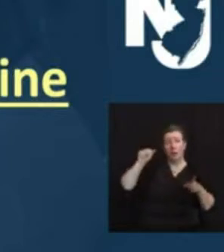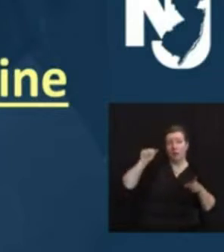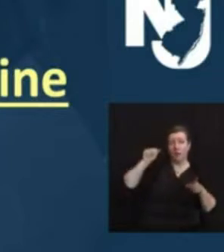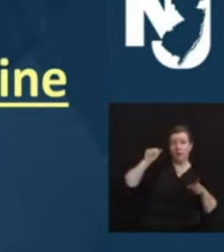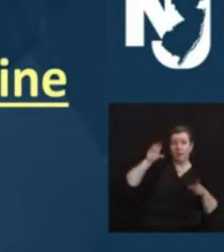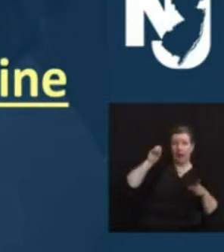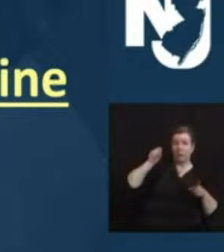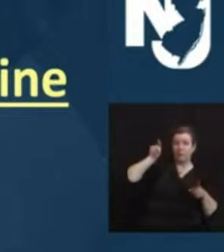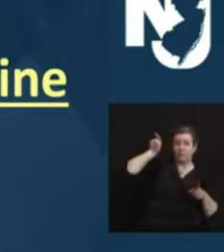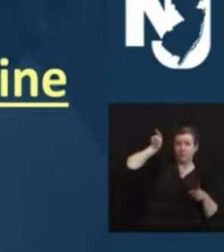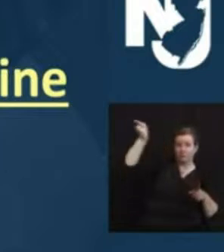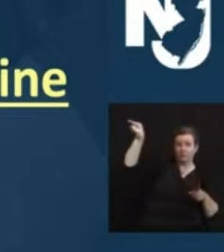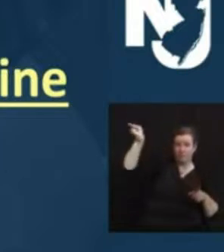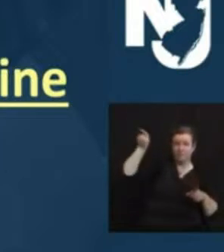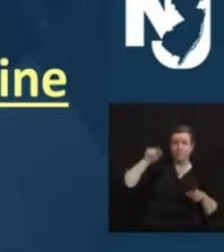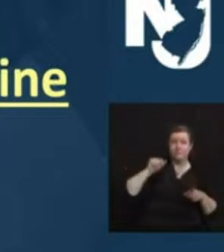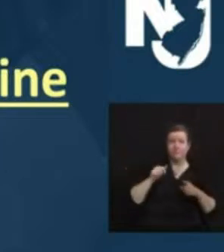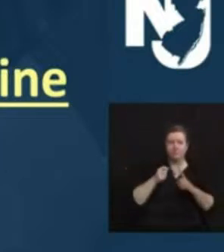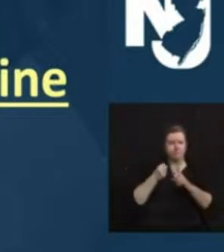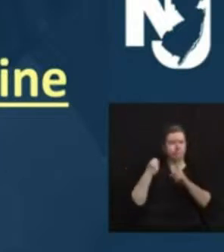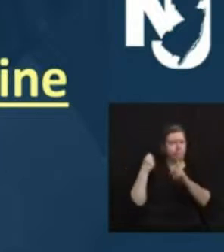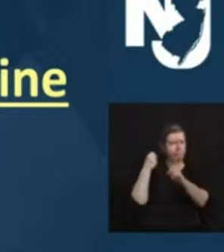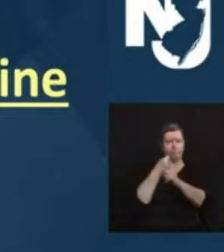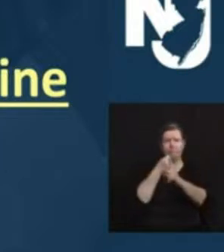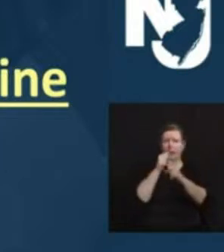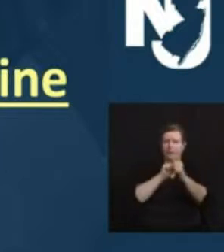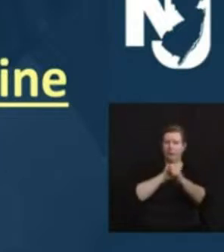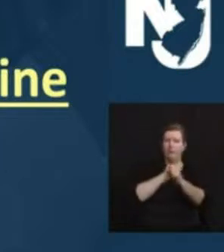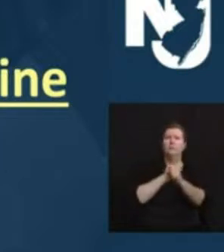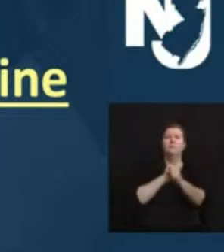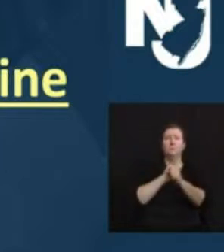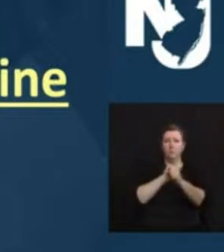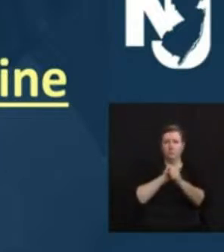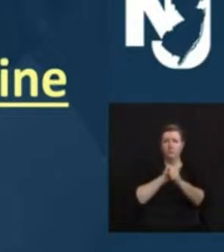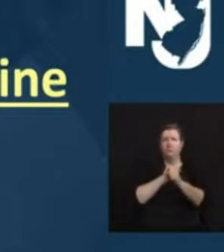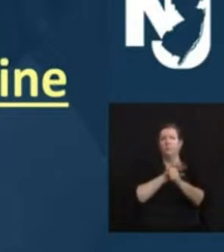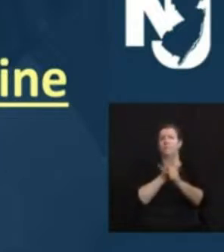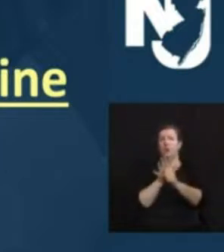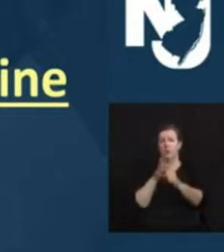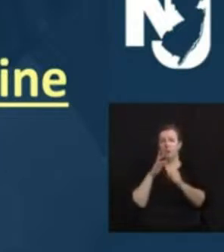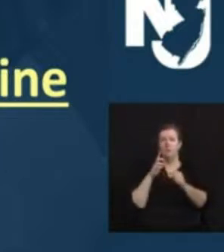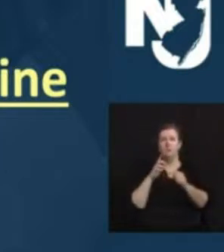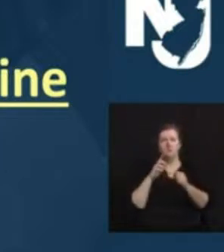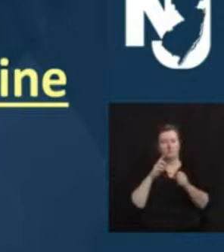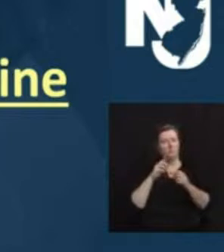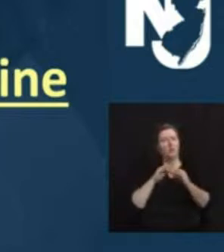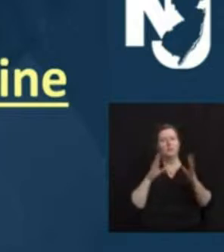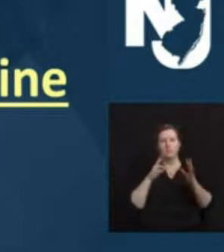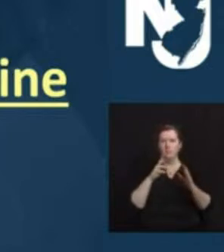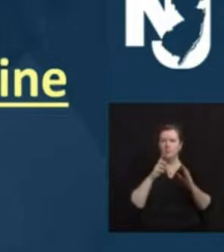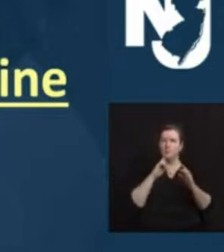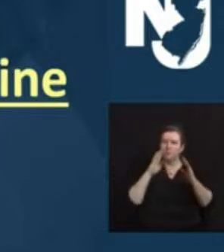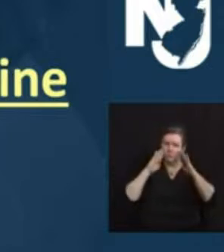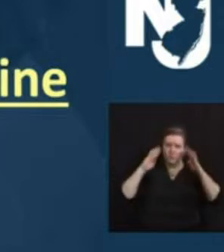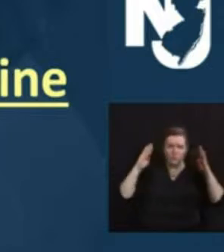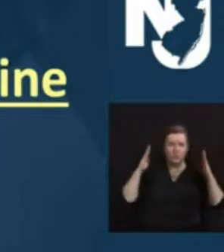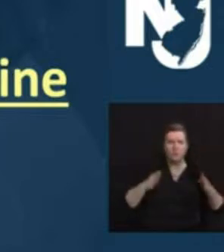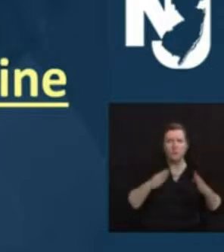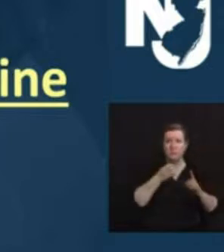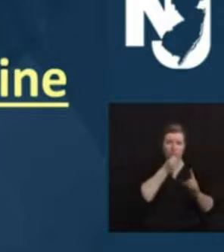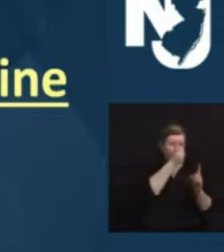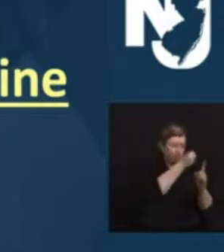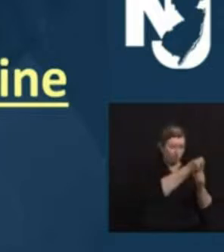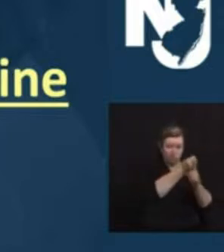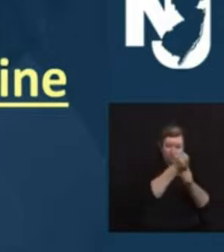all share a common goal of using this month wisely to help make COVID-19 history. Now, before we get to the